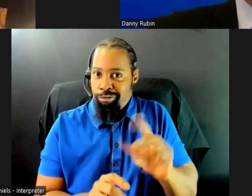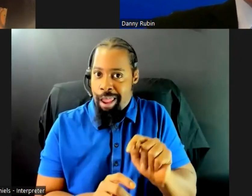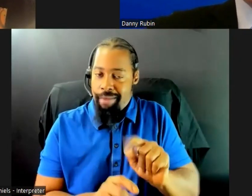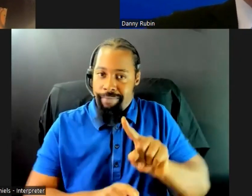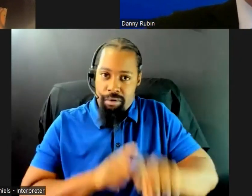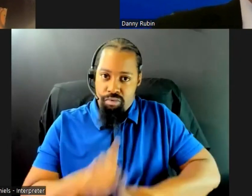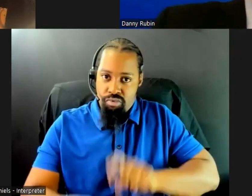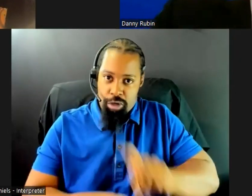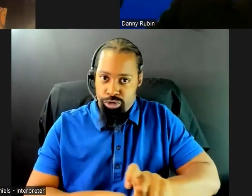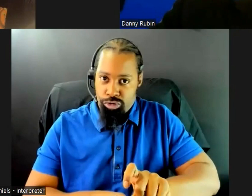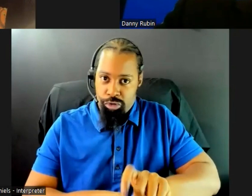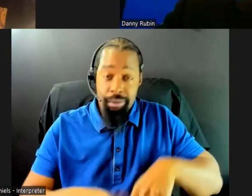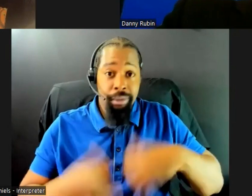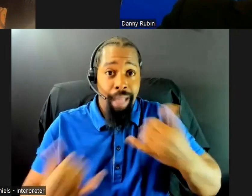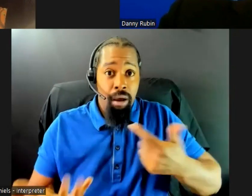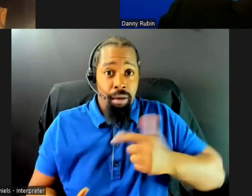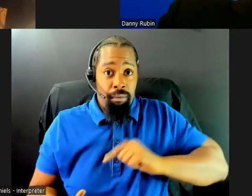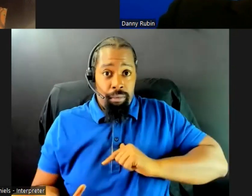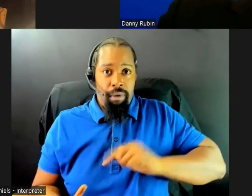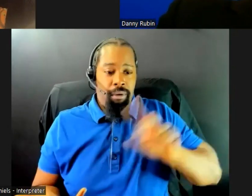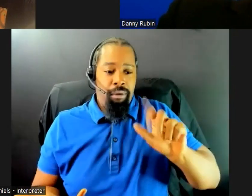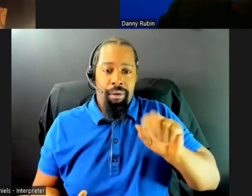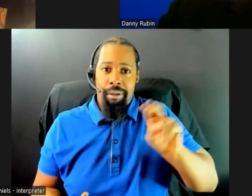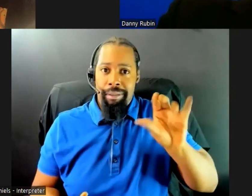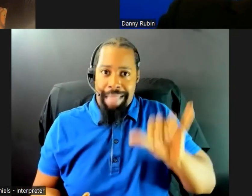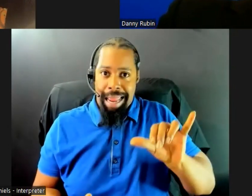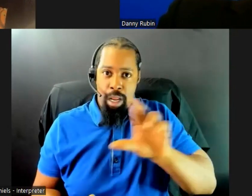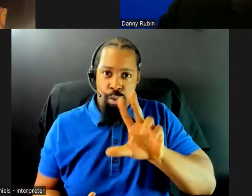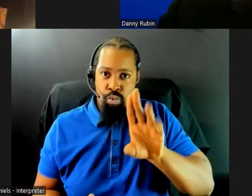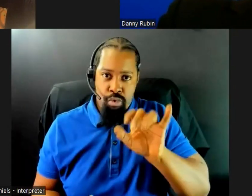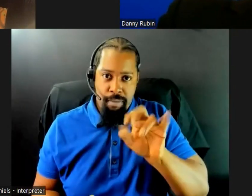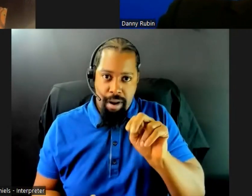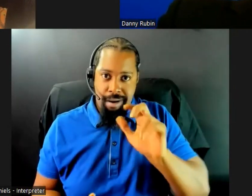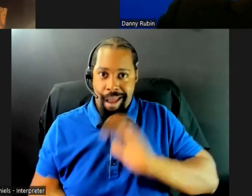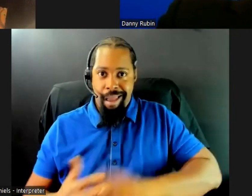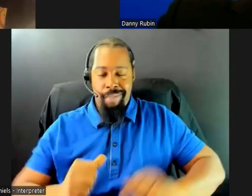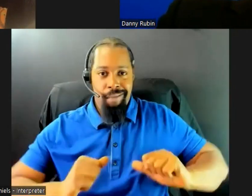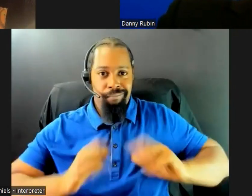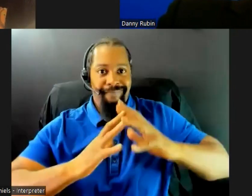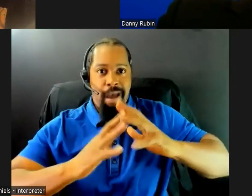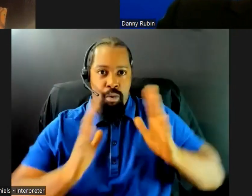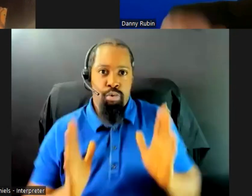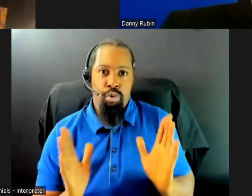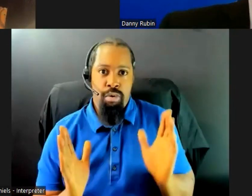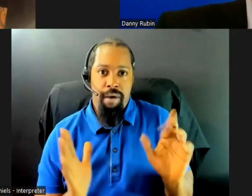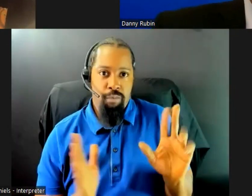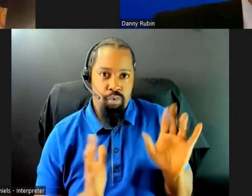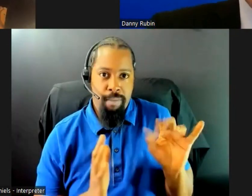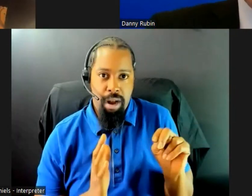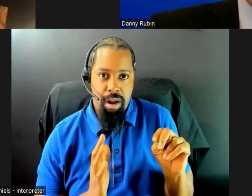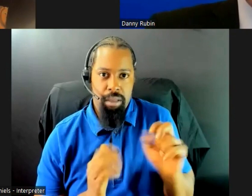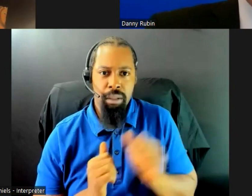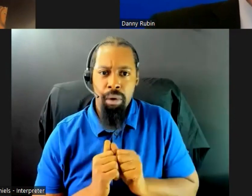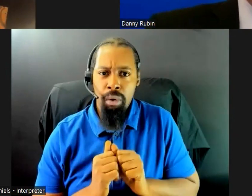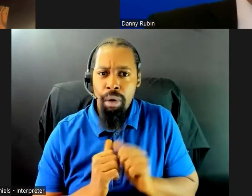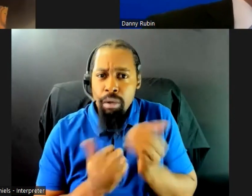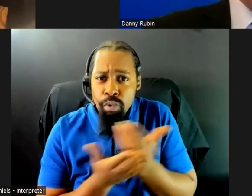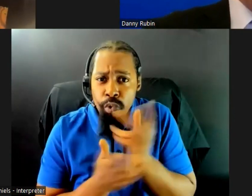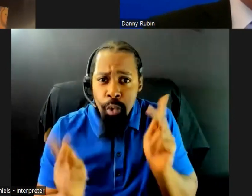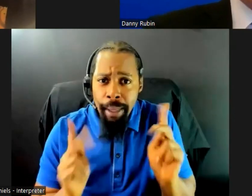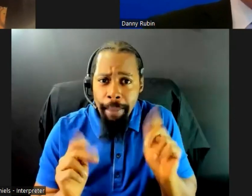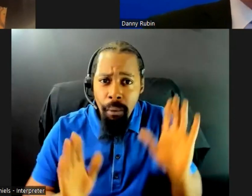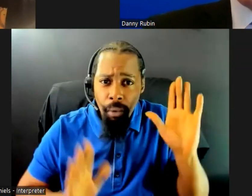for those who don't know, raise your hand if you're new to our webinars. If this is your first time. Anybody new to us today? Or is everybody